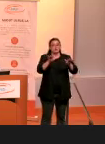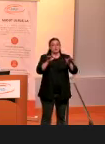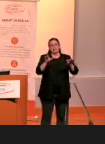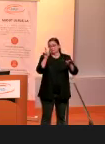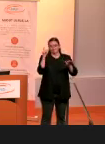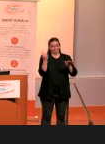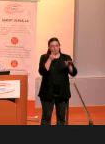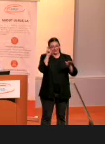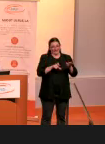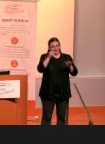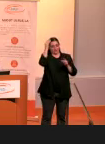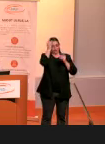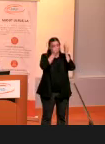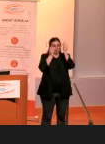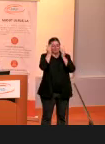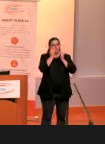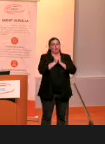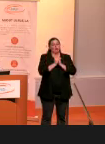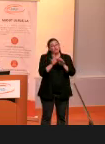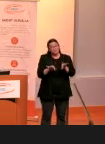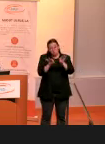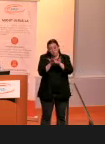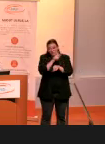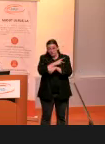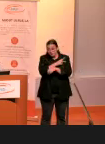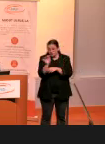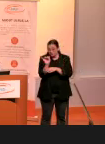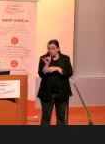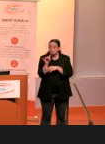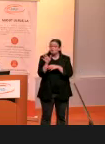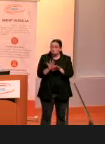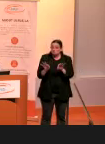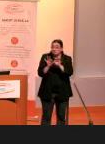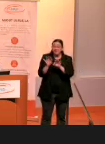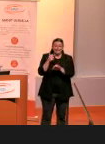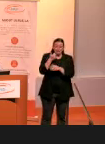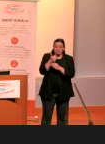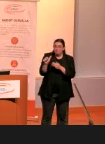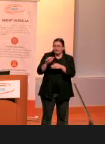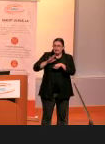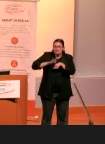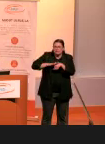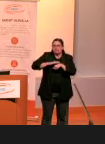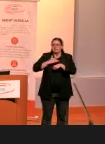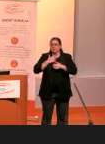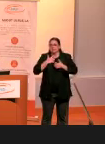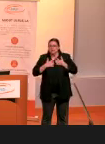we have to think about. And it's important as patients also to make sure you're sharing any symptoms that you have with your